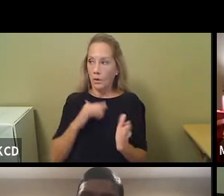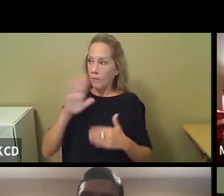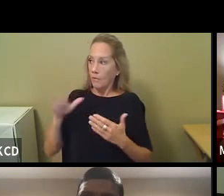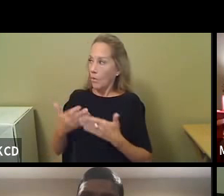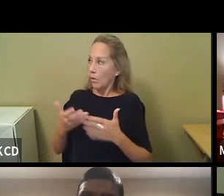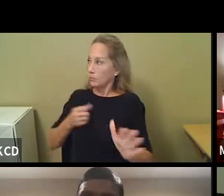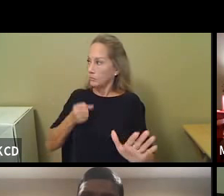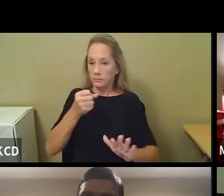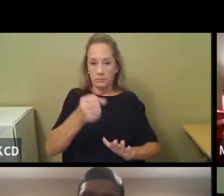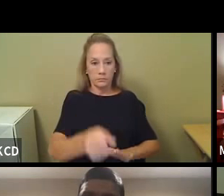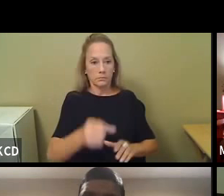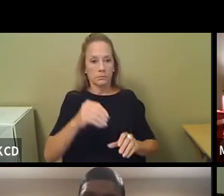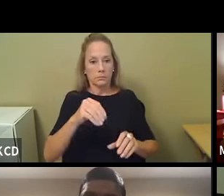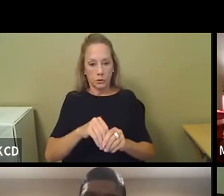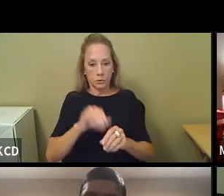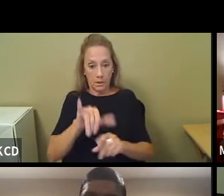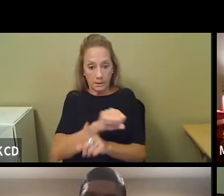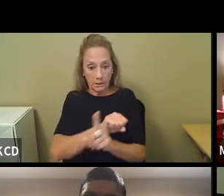situation.